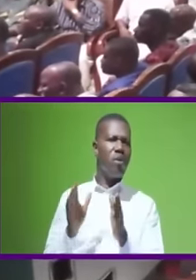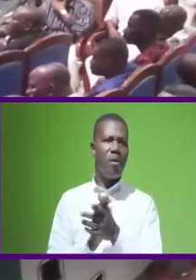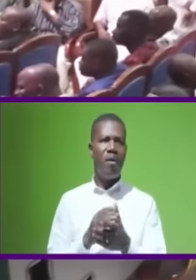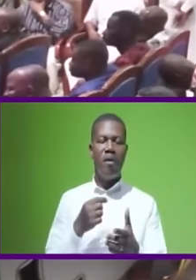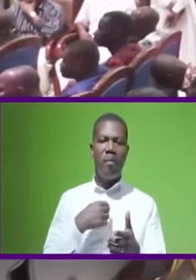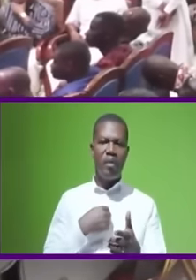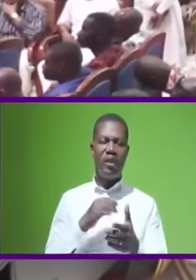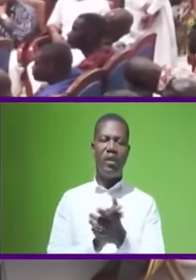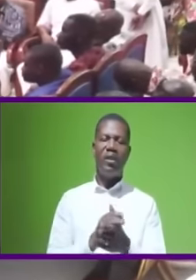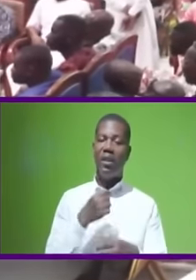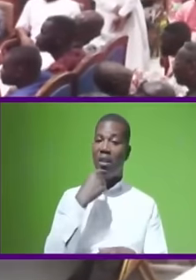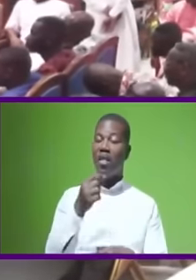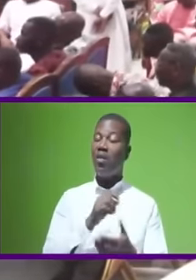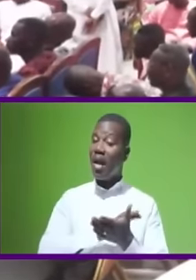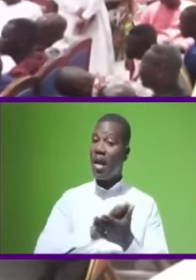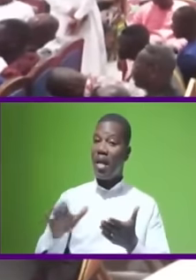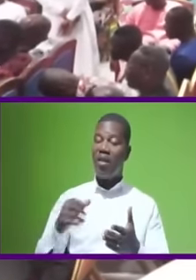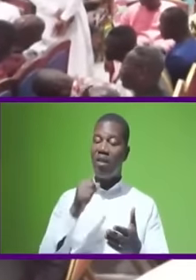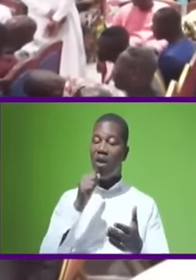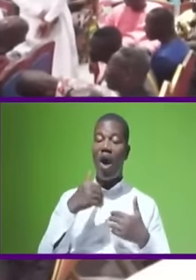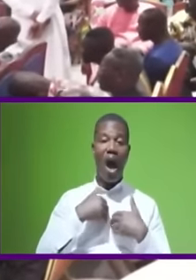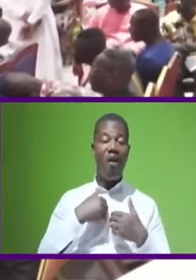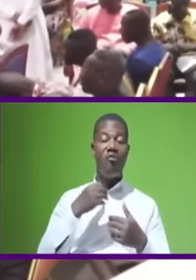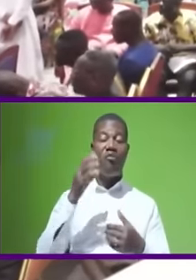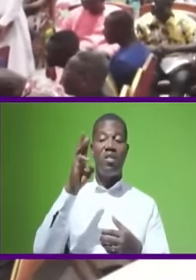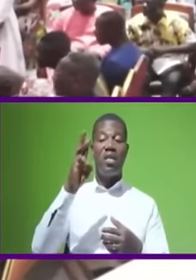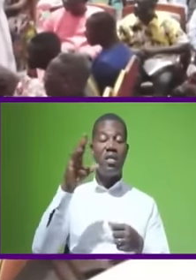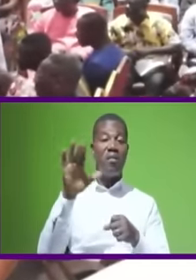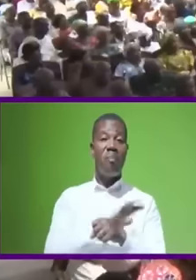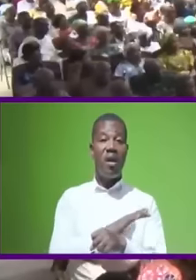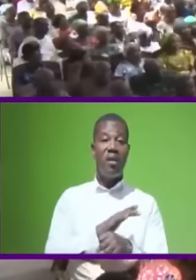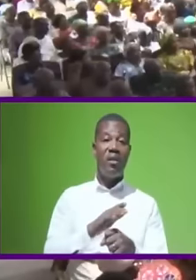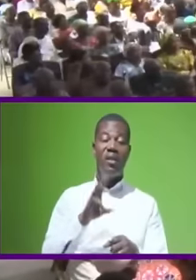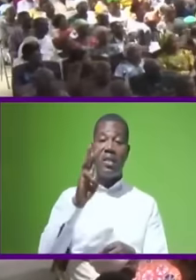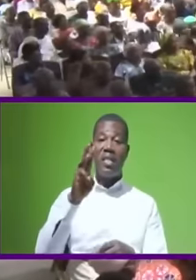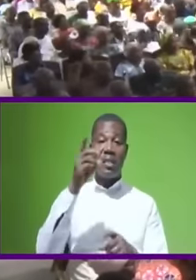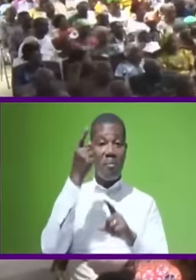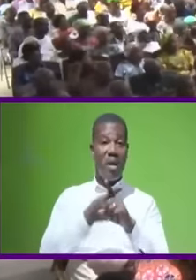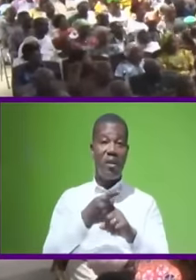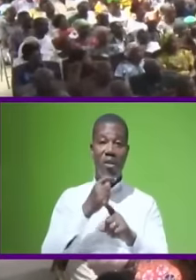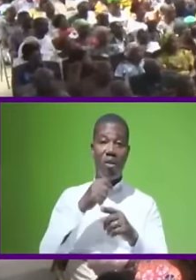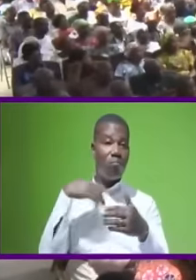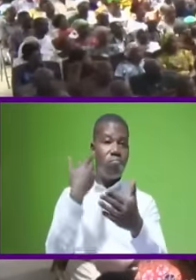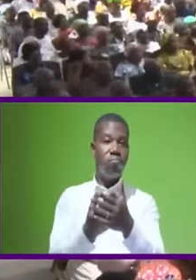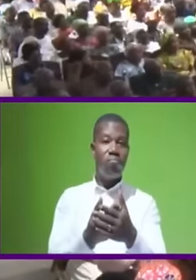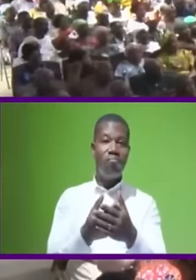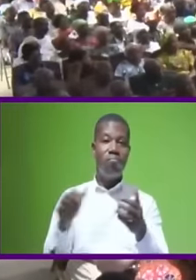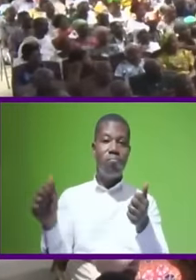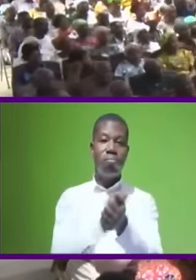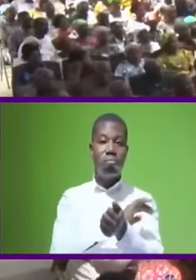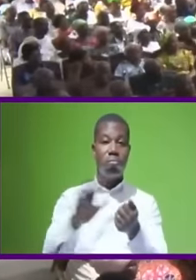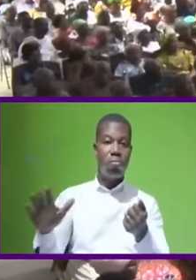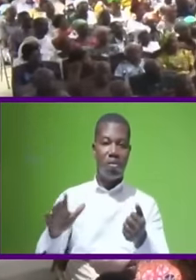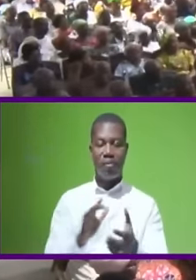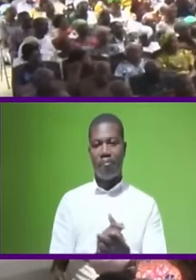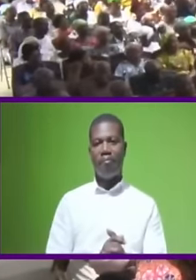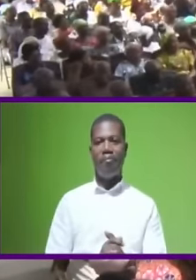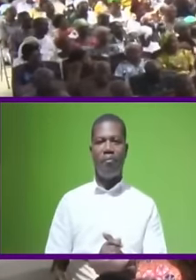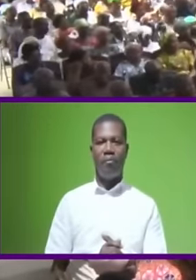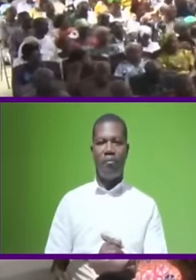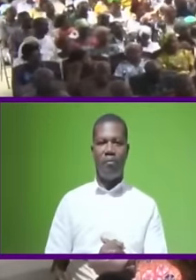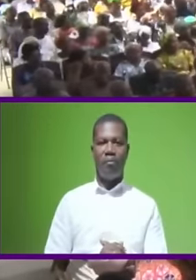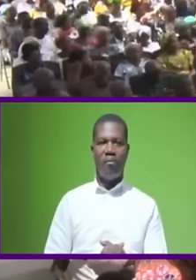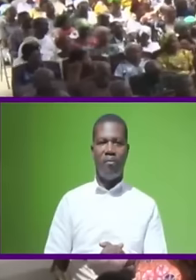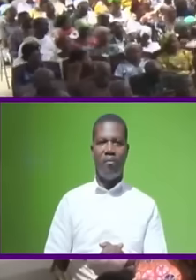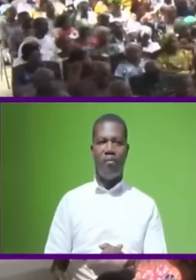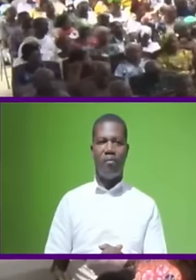6 months, could I do now? You cannot also forecast for 10 years if you do not have good arrangements and